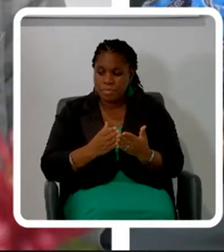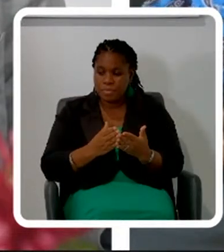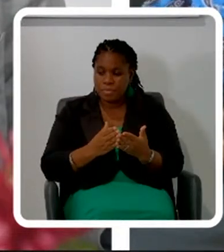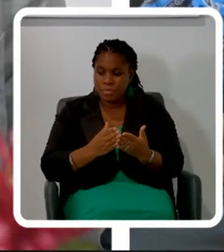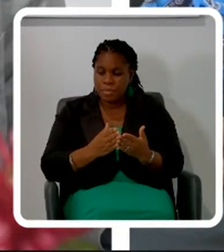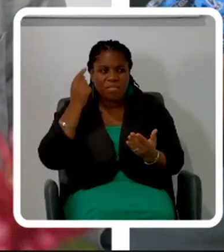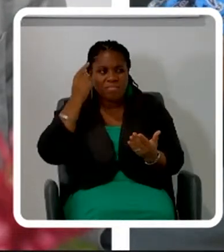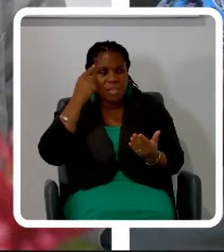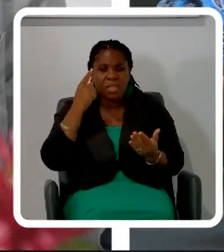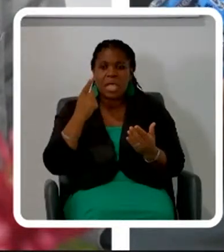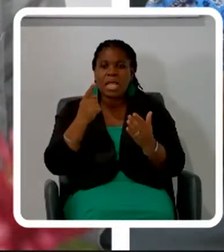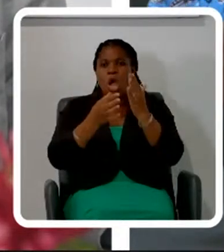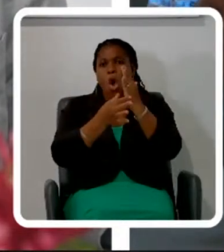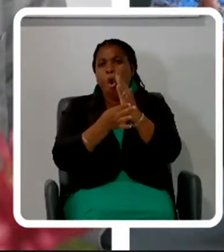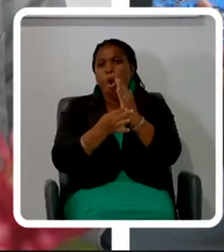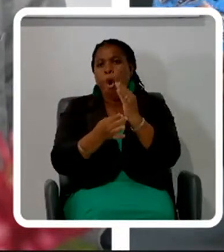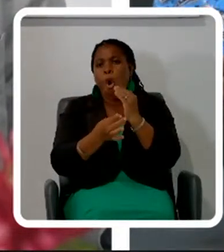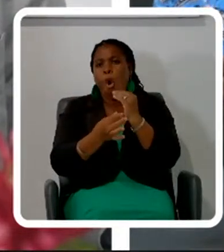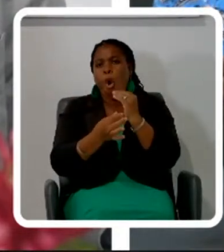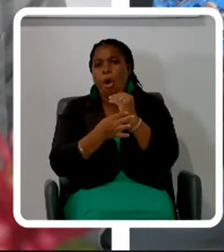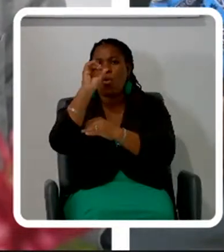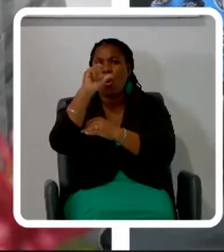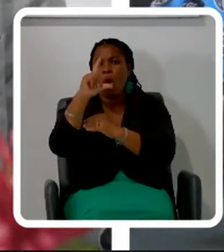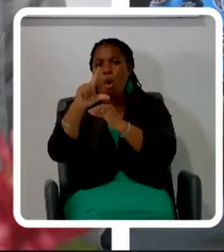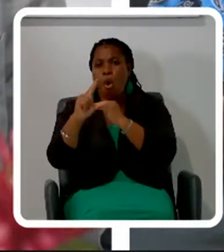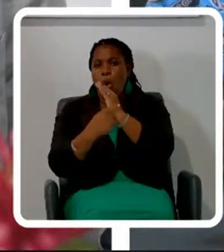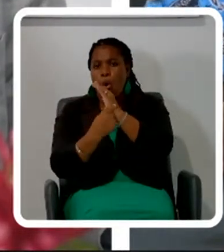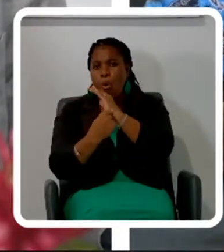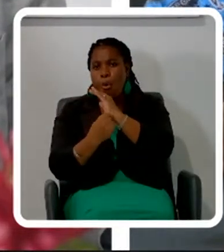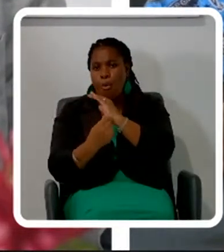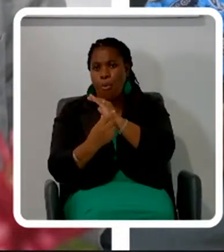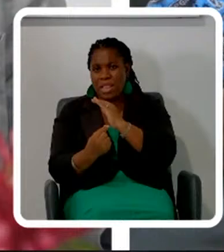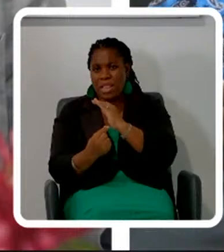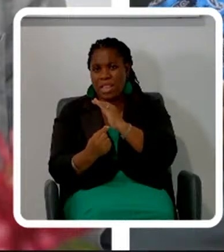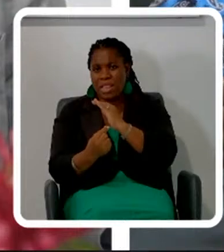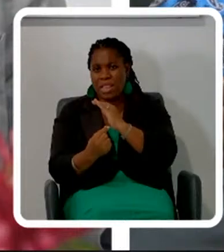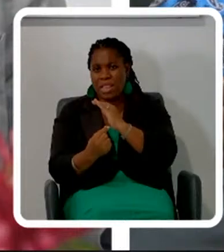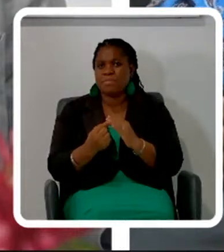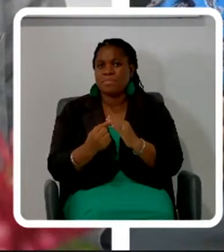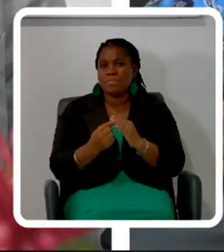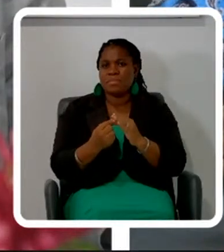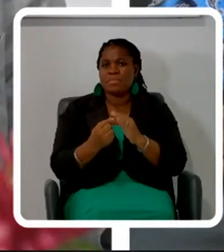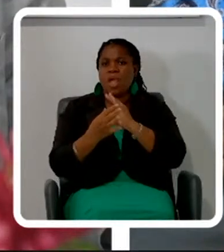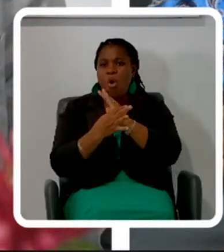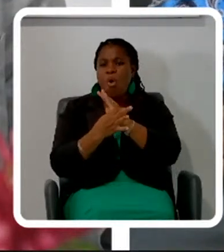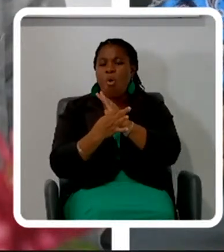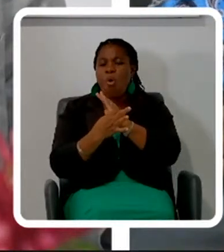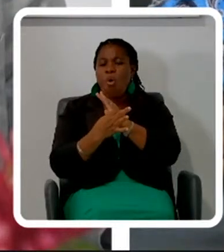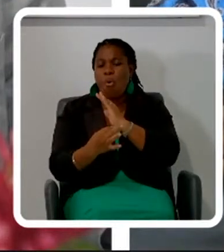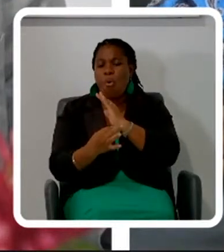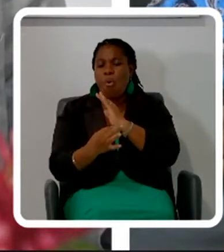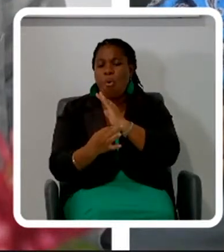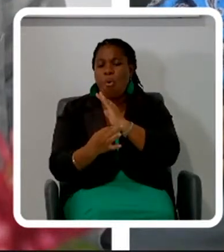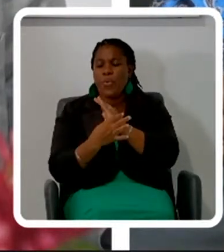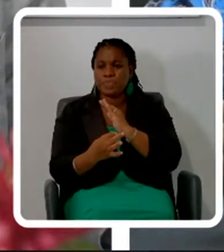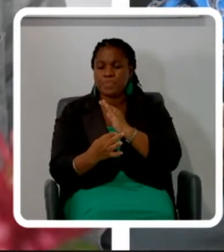countries, although saying that they support the idea, may in fact be trying